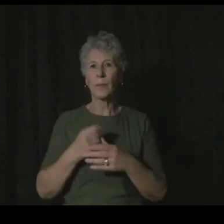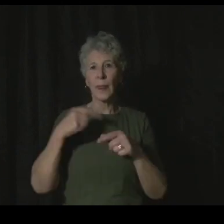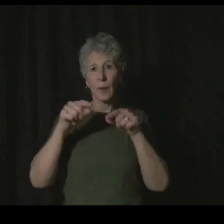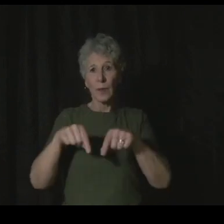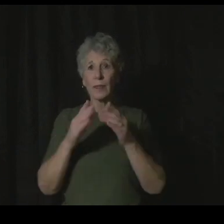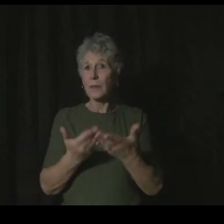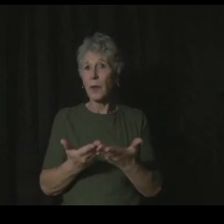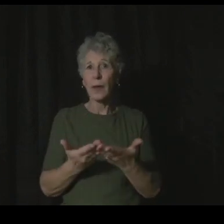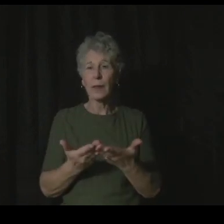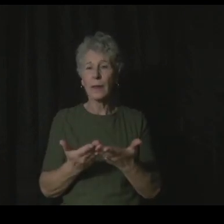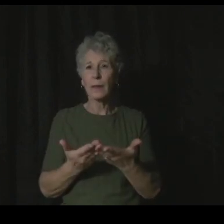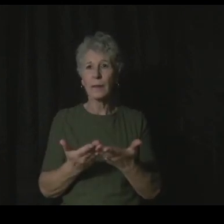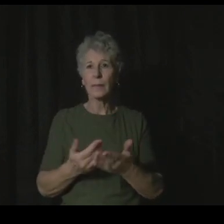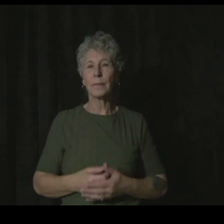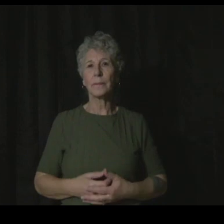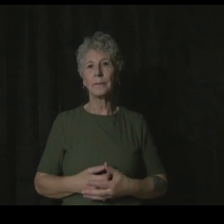book?